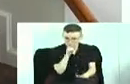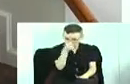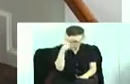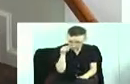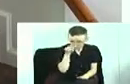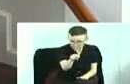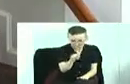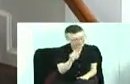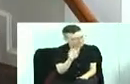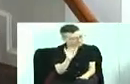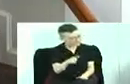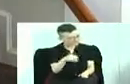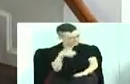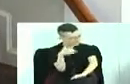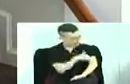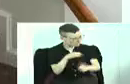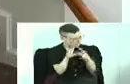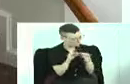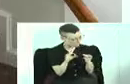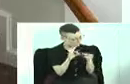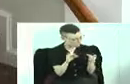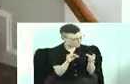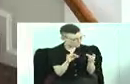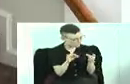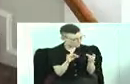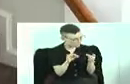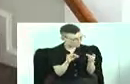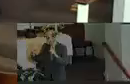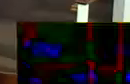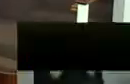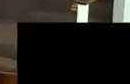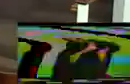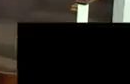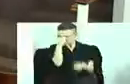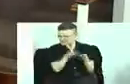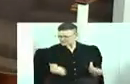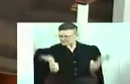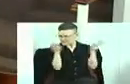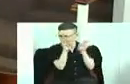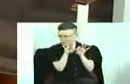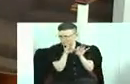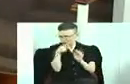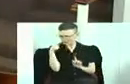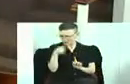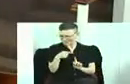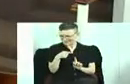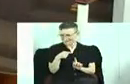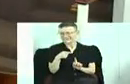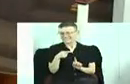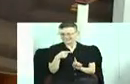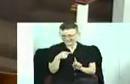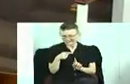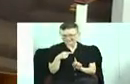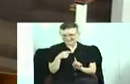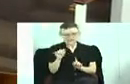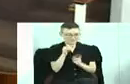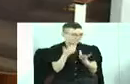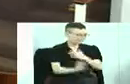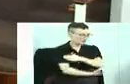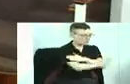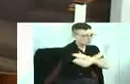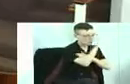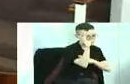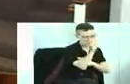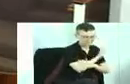the resurrection. So let's go back. Let's go back to the story. I think that it's really important because I think just like the beautiful Christmas story